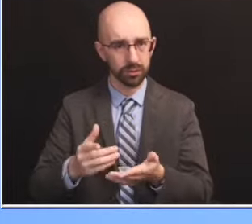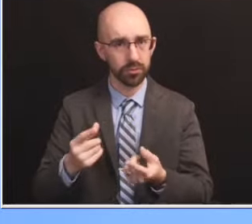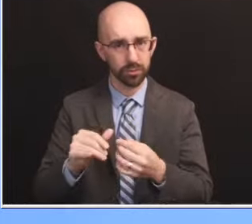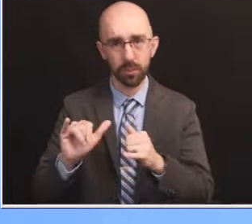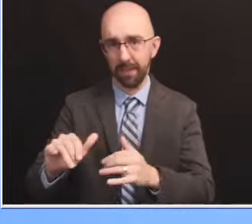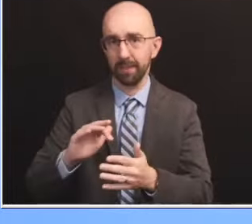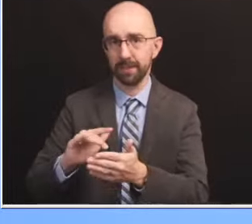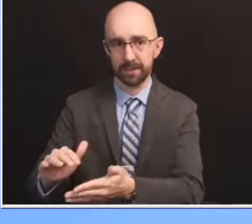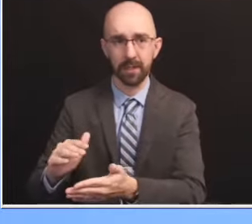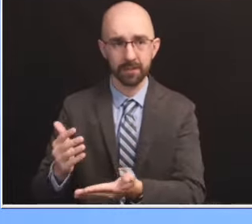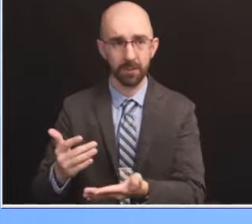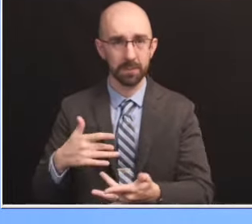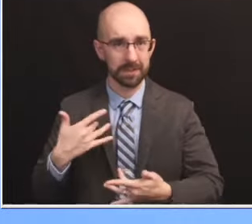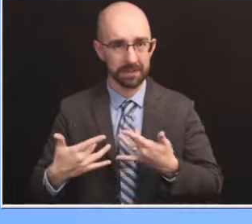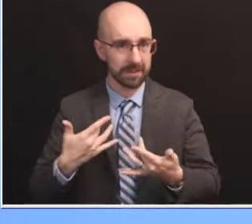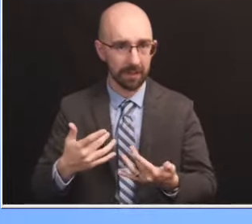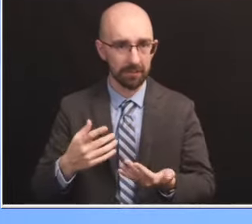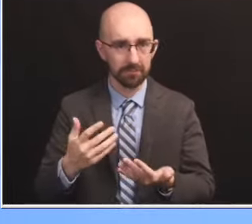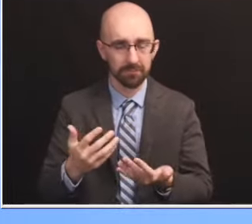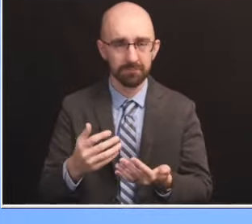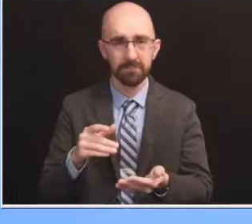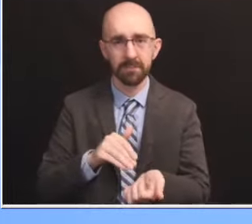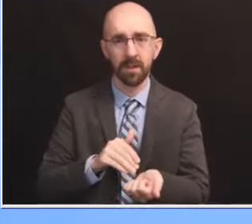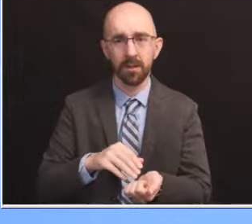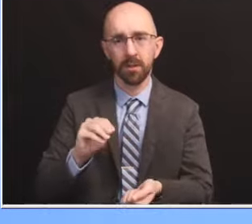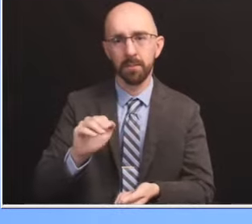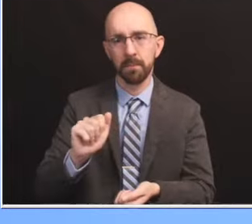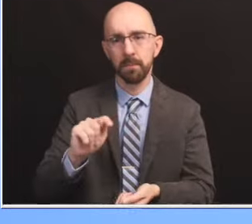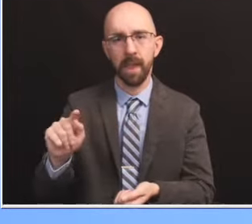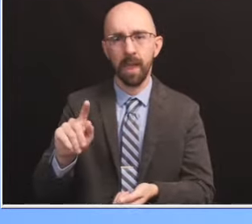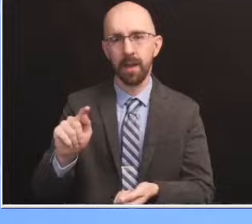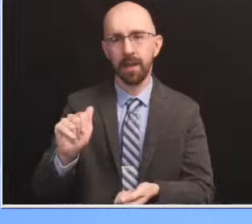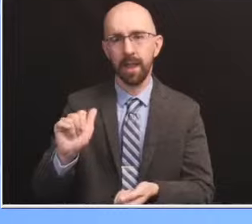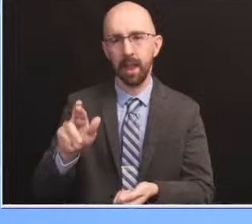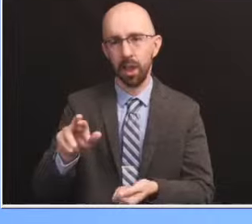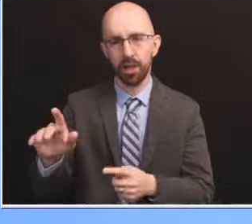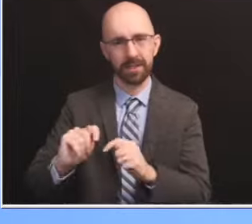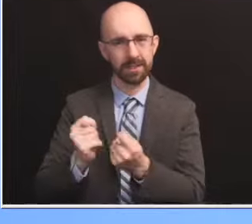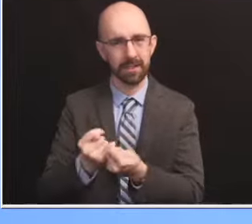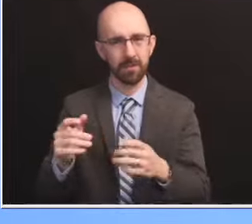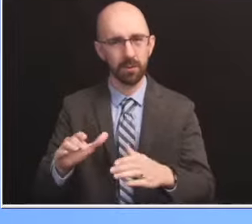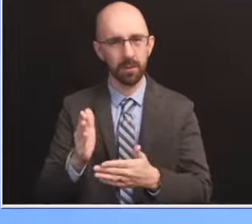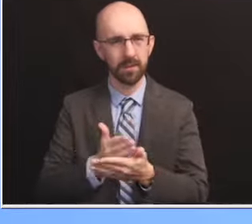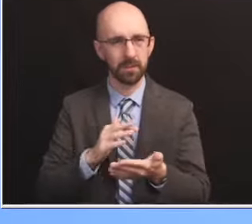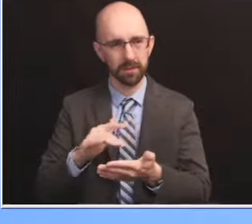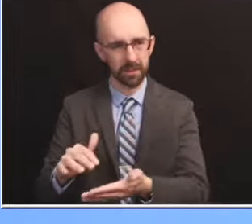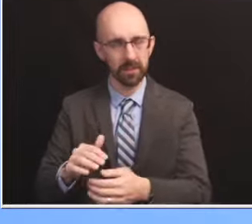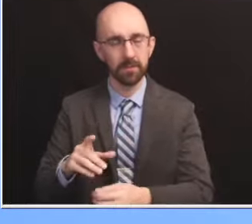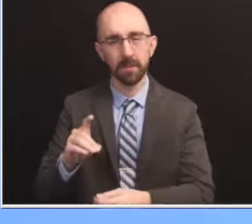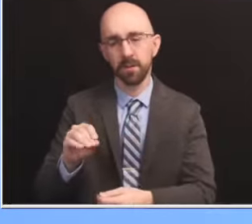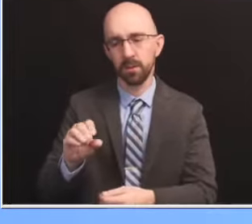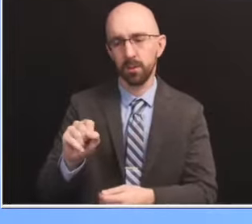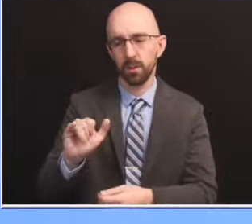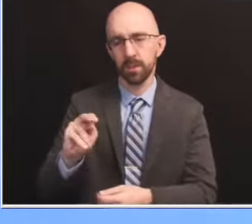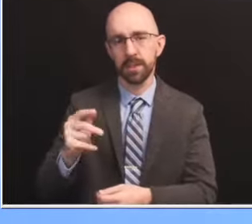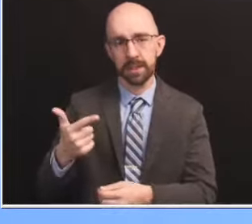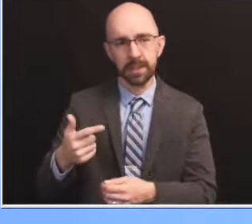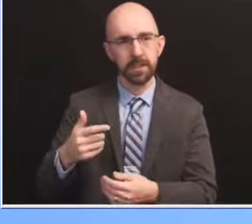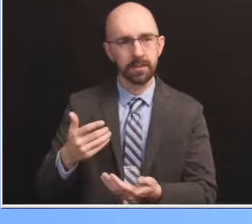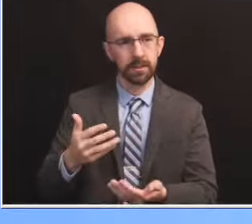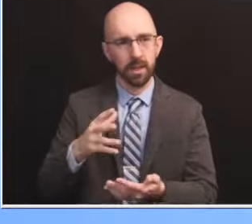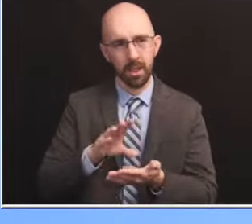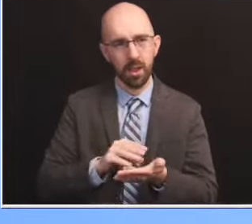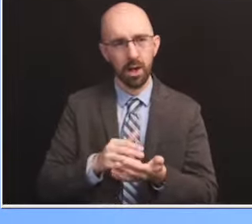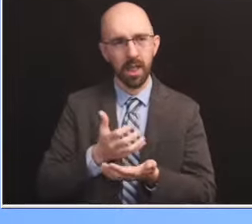and so it's very exciting. Dr. Matt Taylor and his team are doing some of these studies. As far as the dosing and things, we need to learn a lot about that.